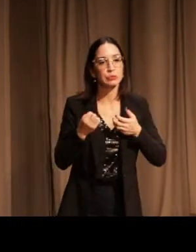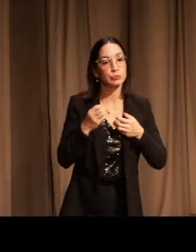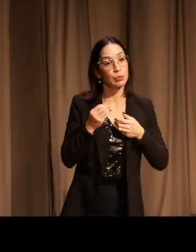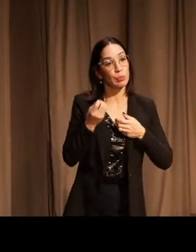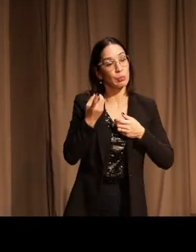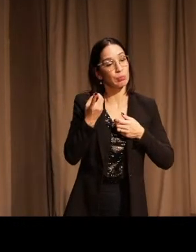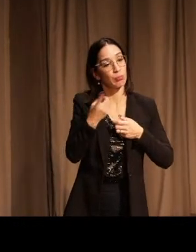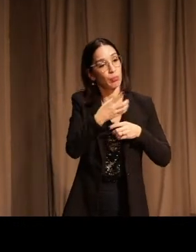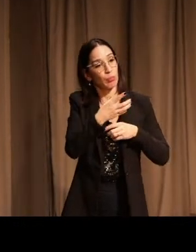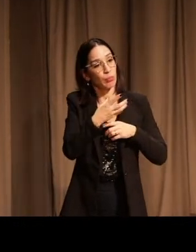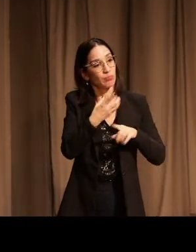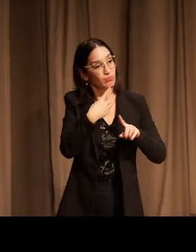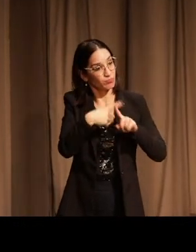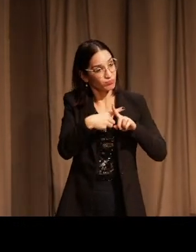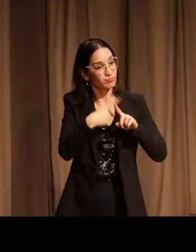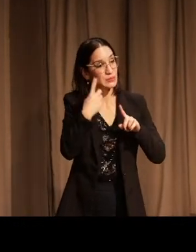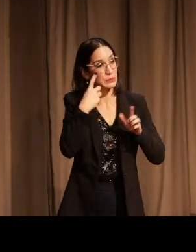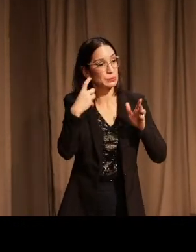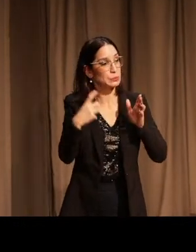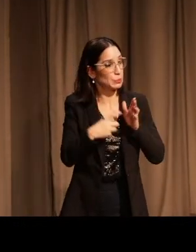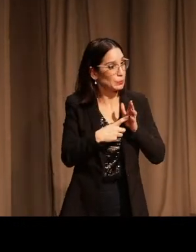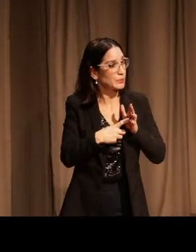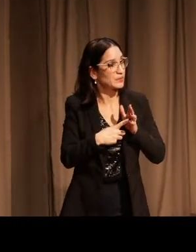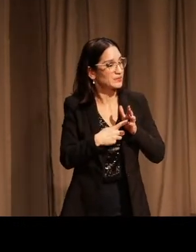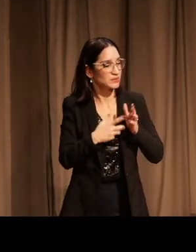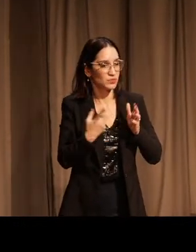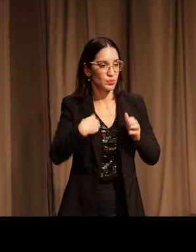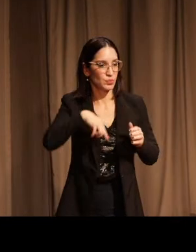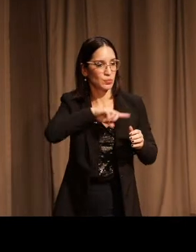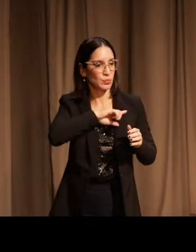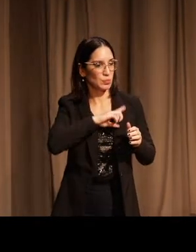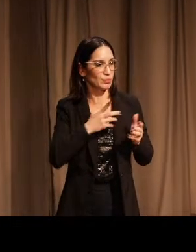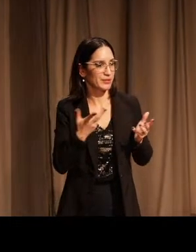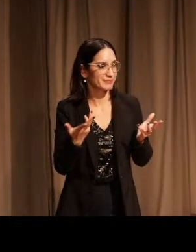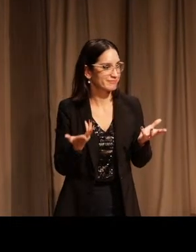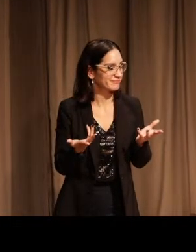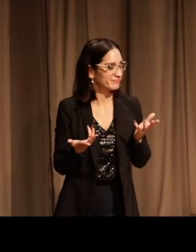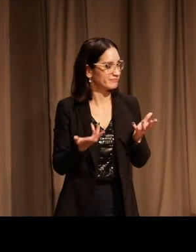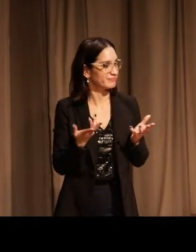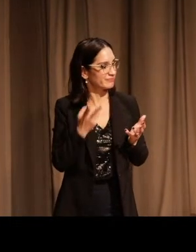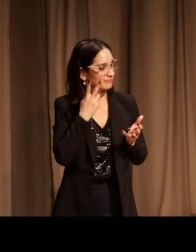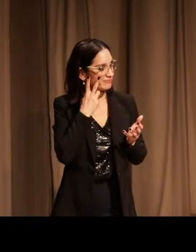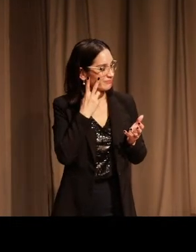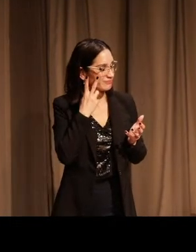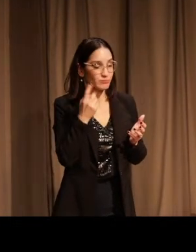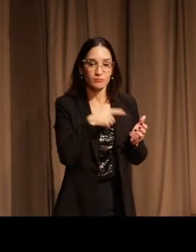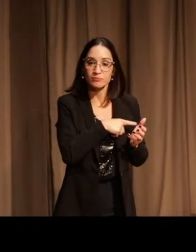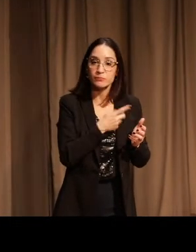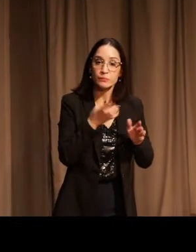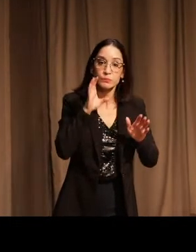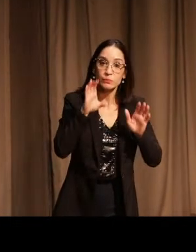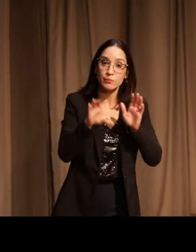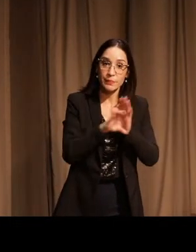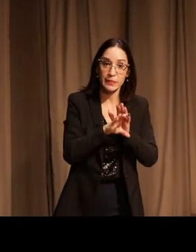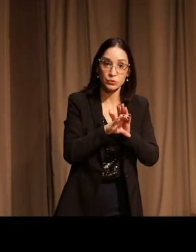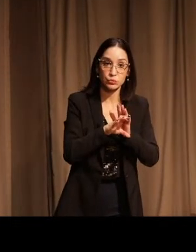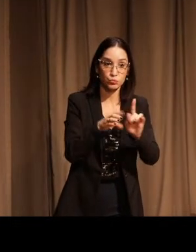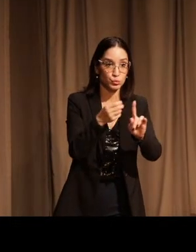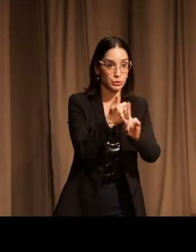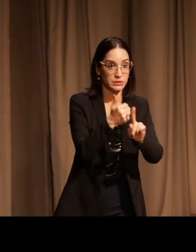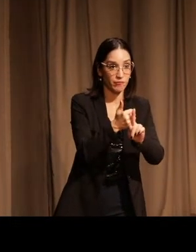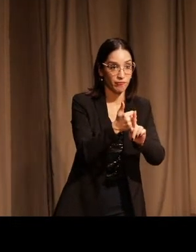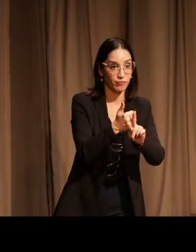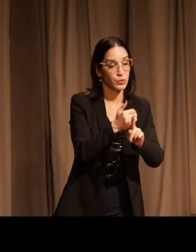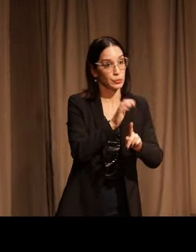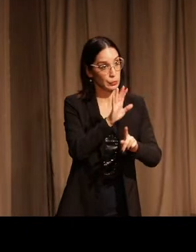I hope some people notice that we also see pictures of you. Not only